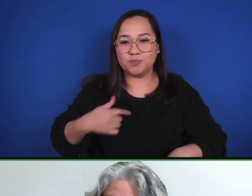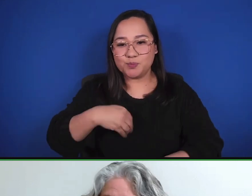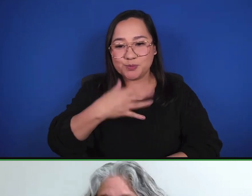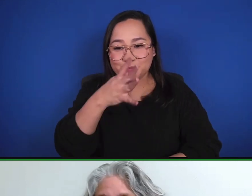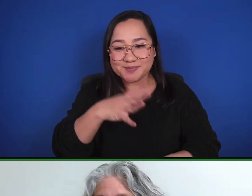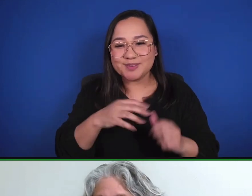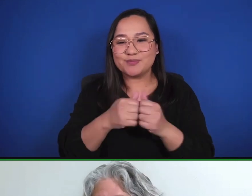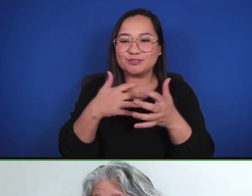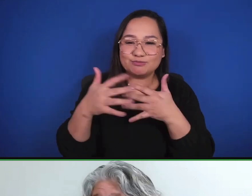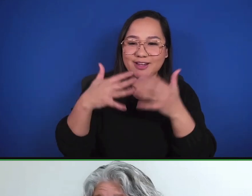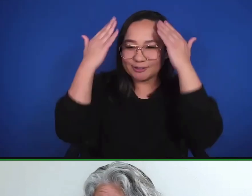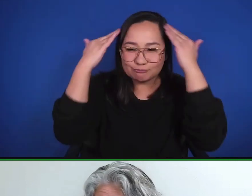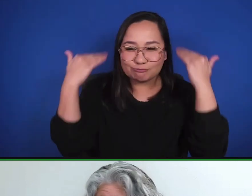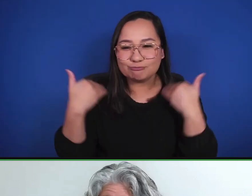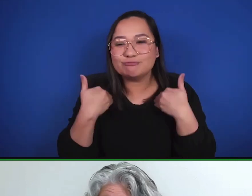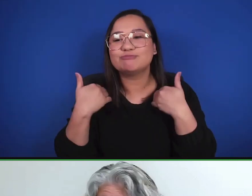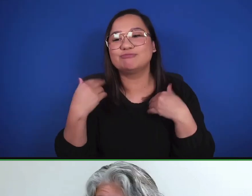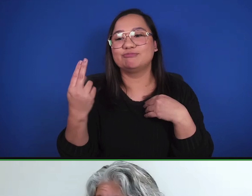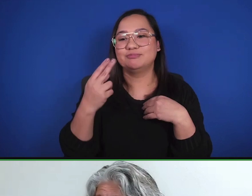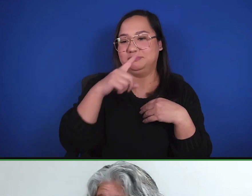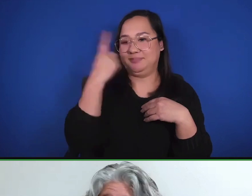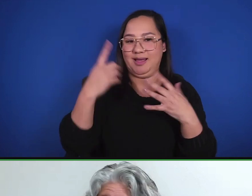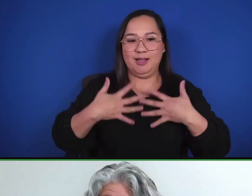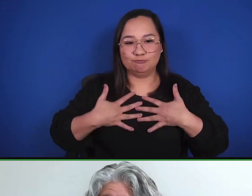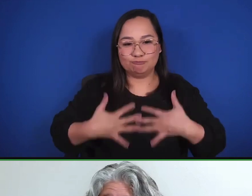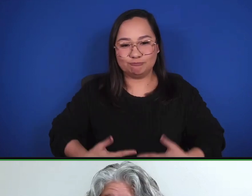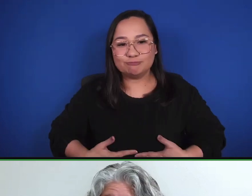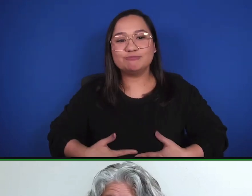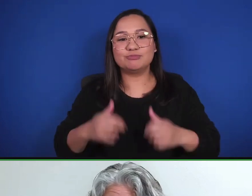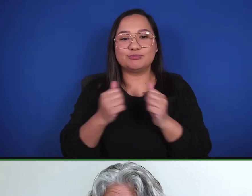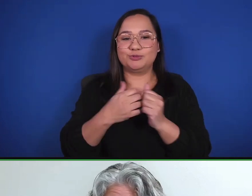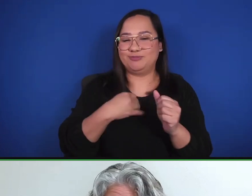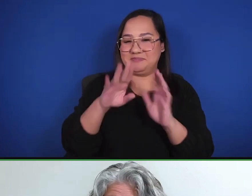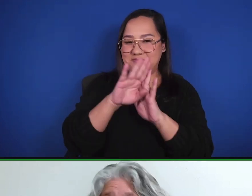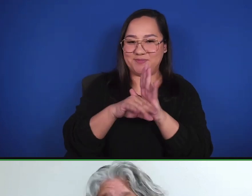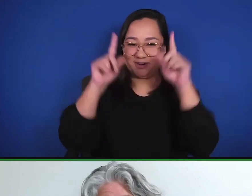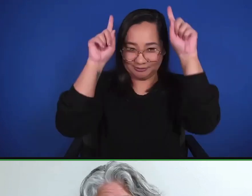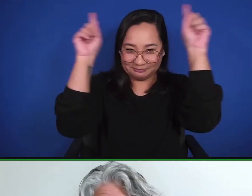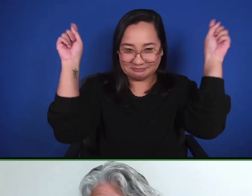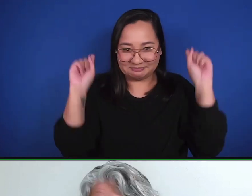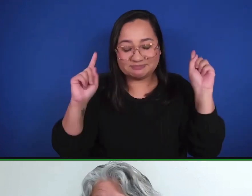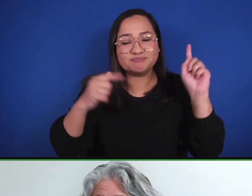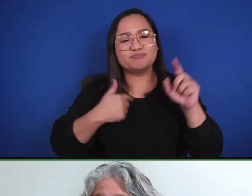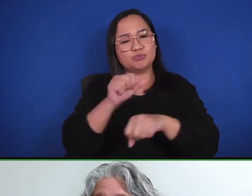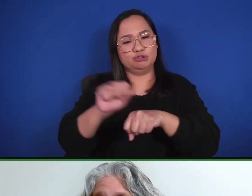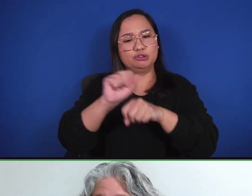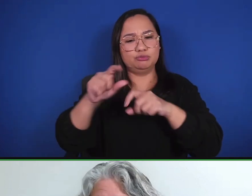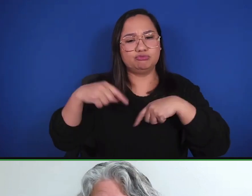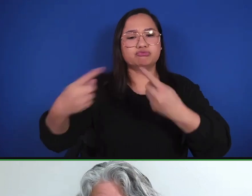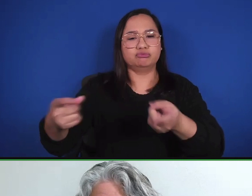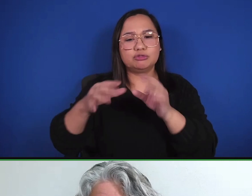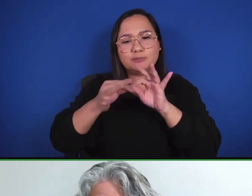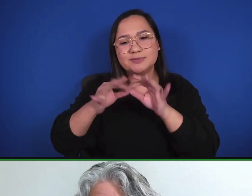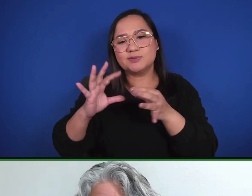background. I've worked as an interpreter and as a coordinator of both interpreting services and speech-to-text services for over